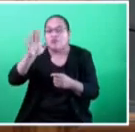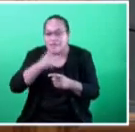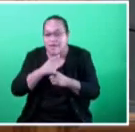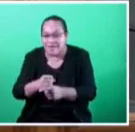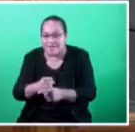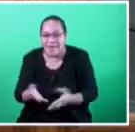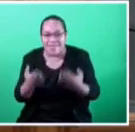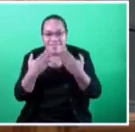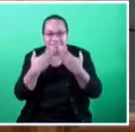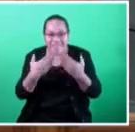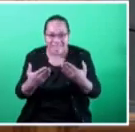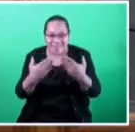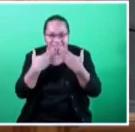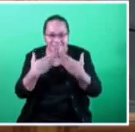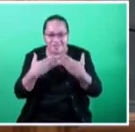Thank you, Honourable Speaker.